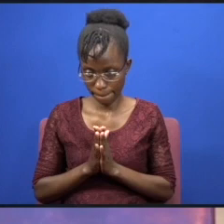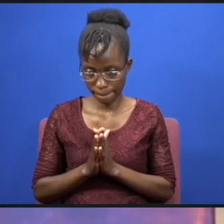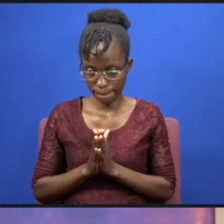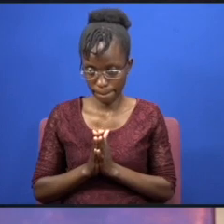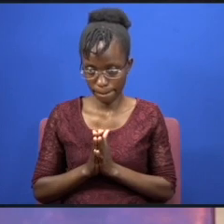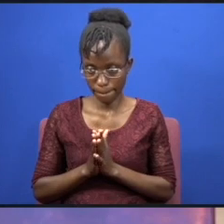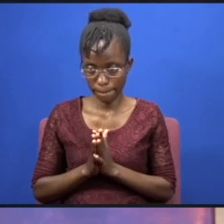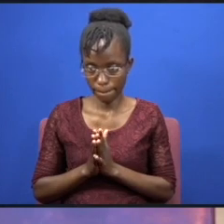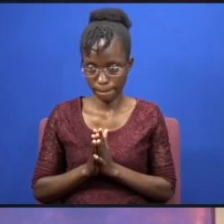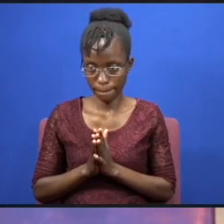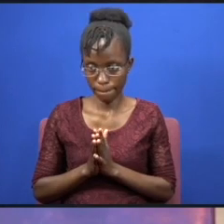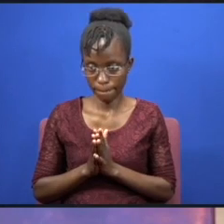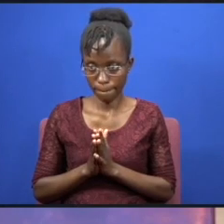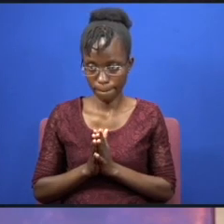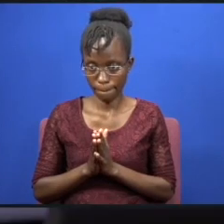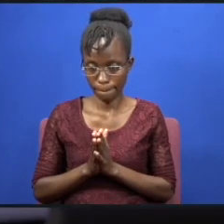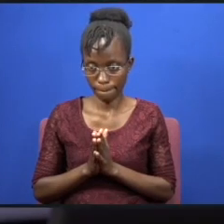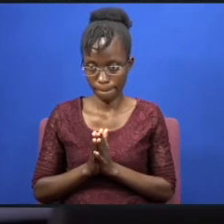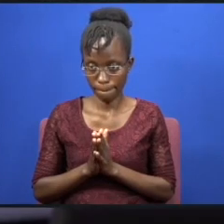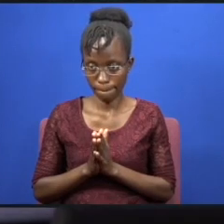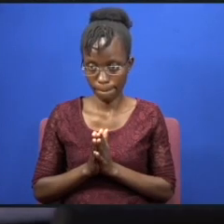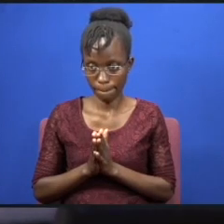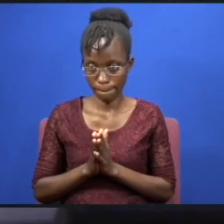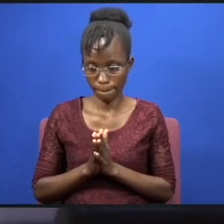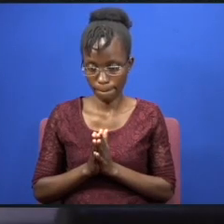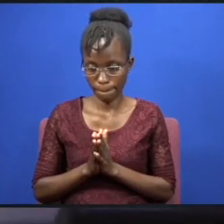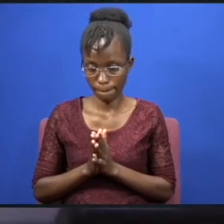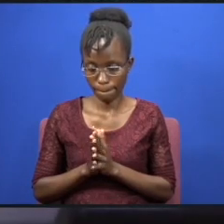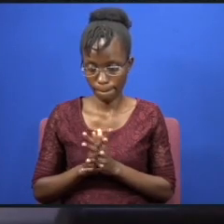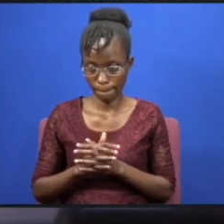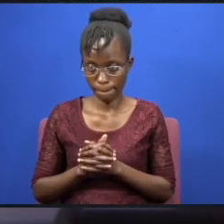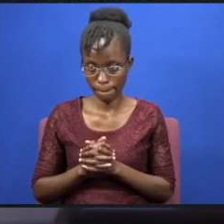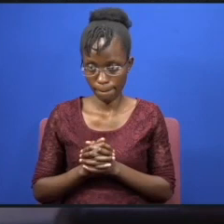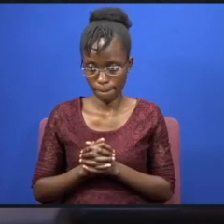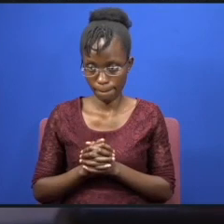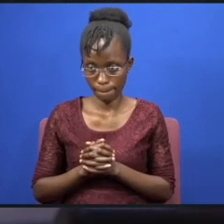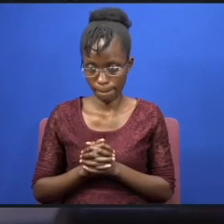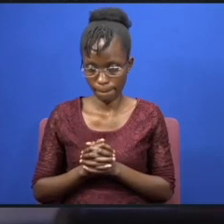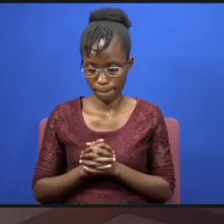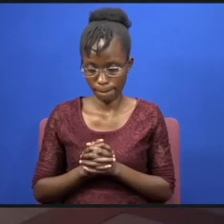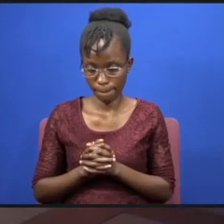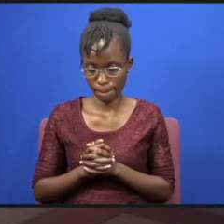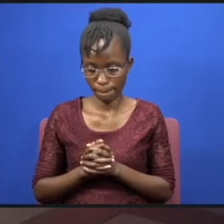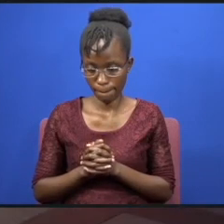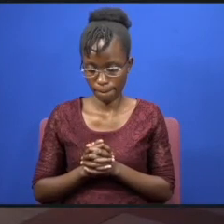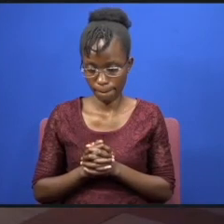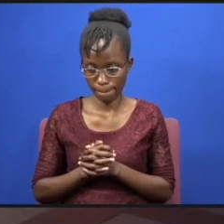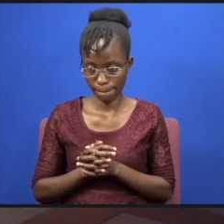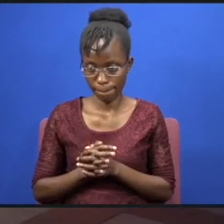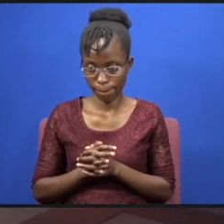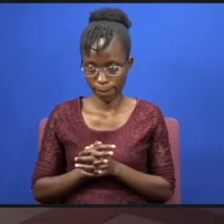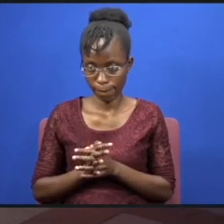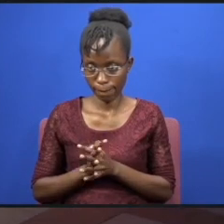I am the Lord your God, for I have called you for a purpose that is greater than what you